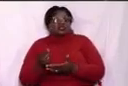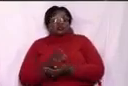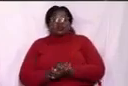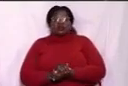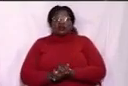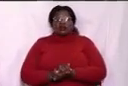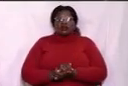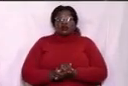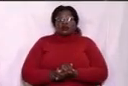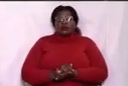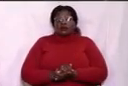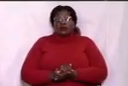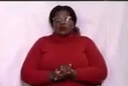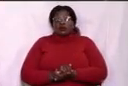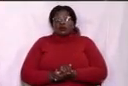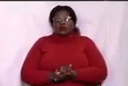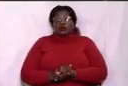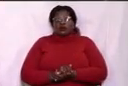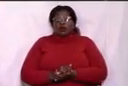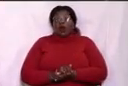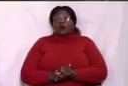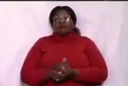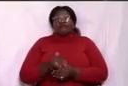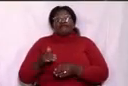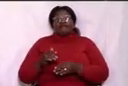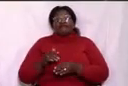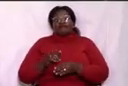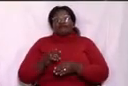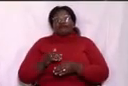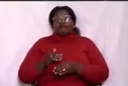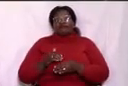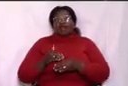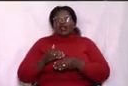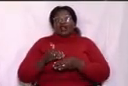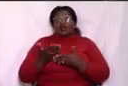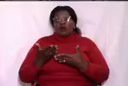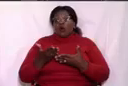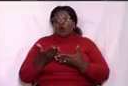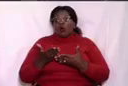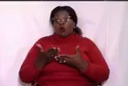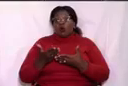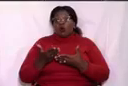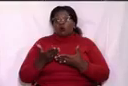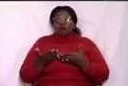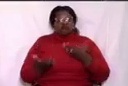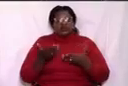alternatively have to turn down the order, but I always give them an alternative option.